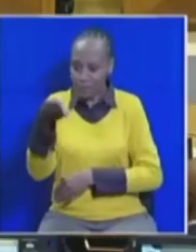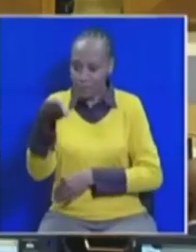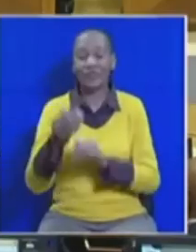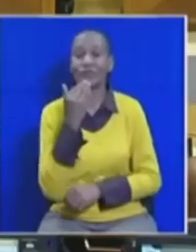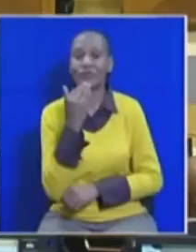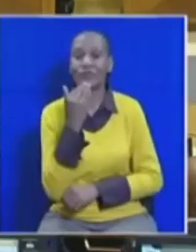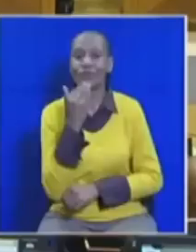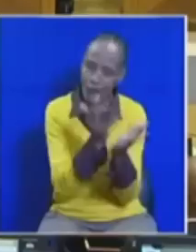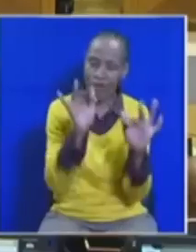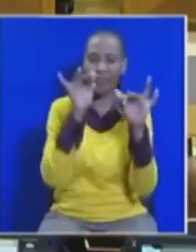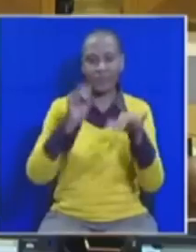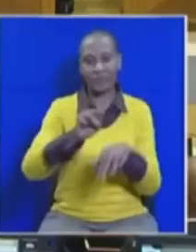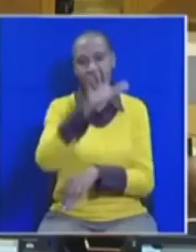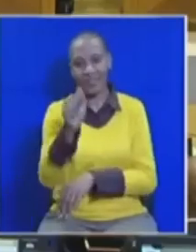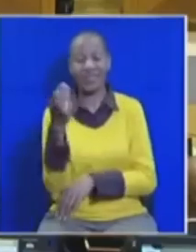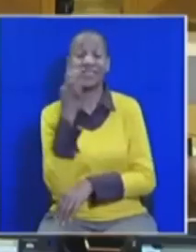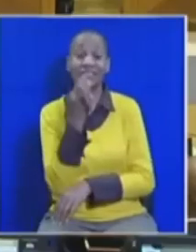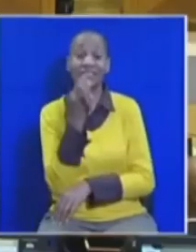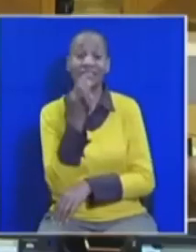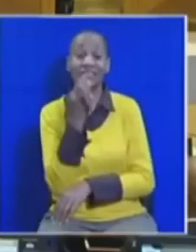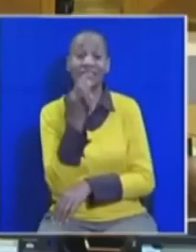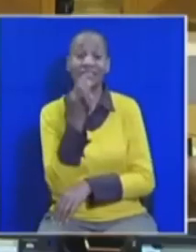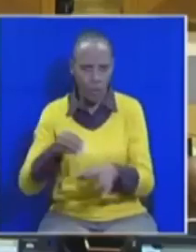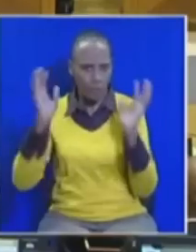to say it is a big deal.